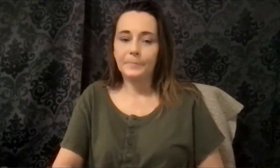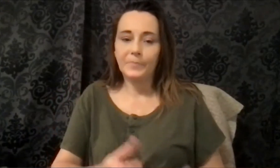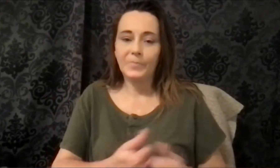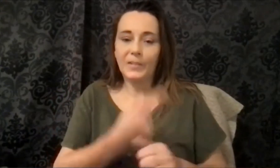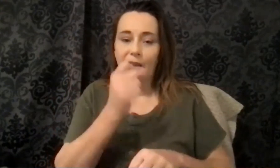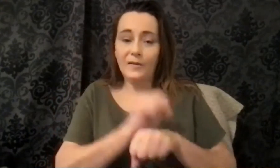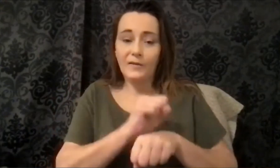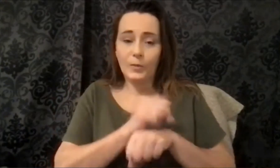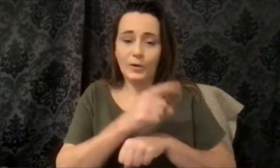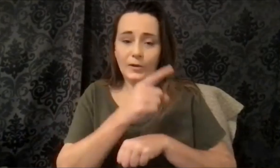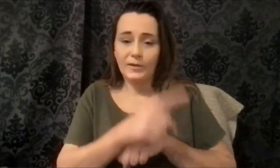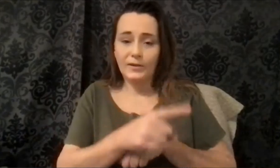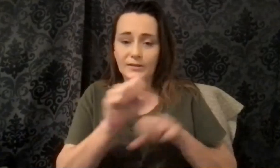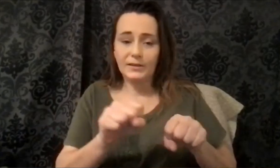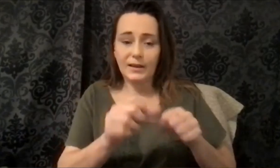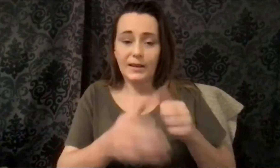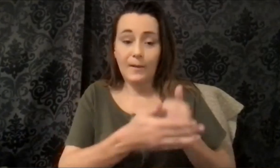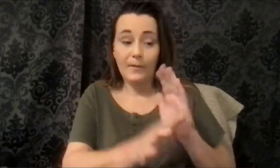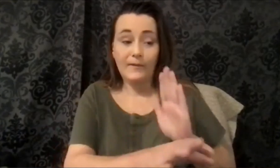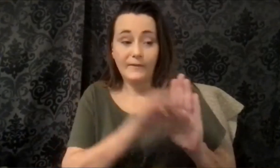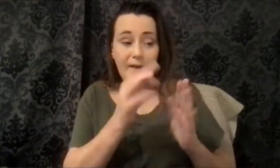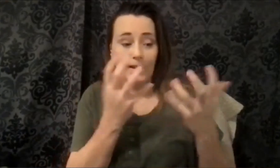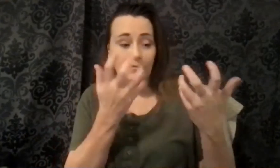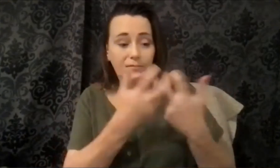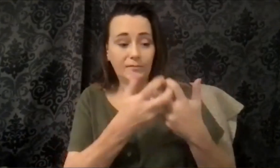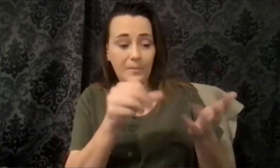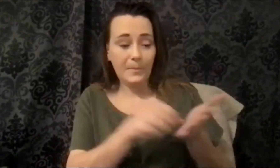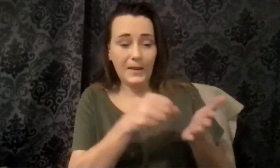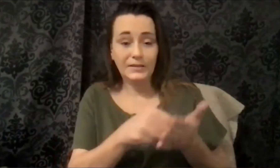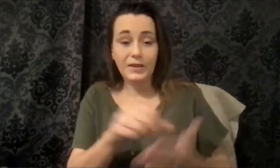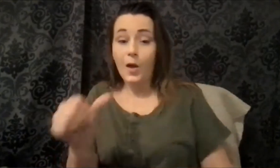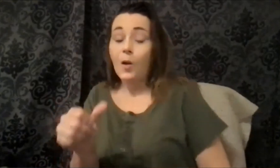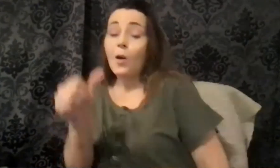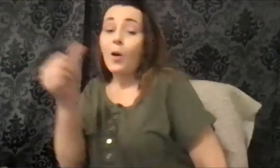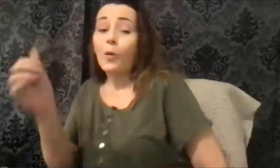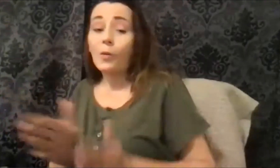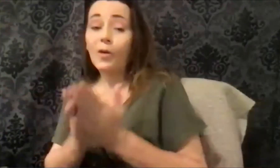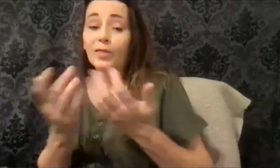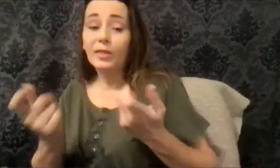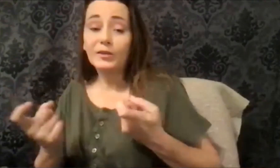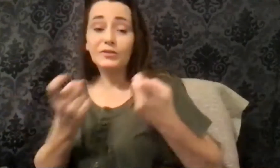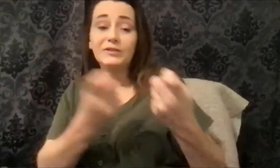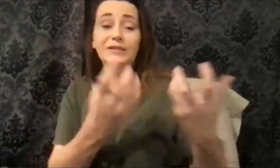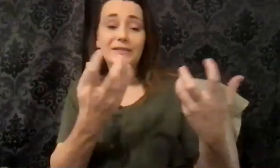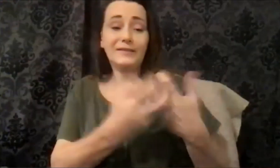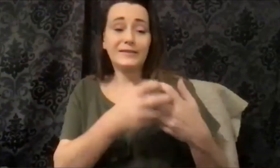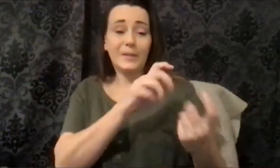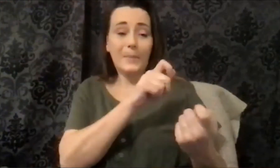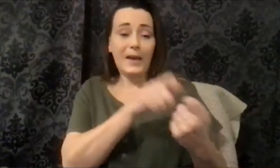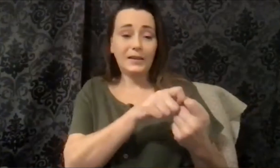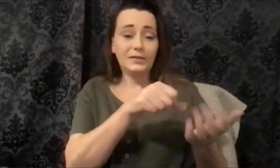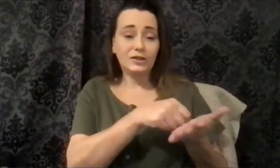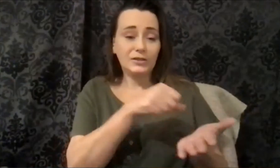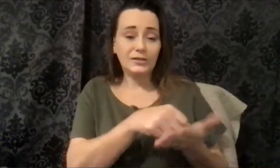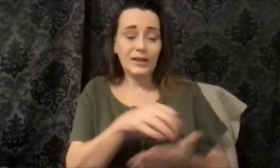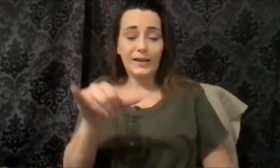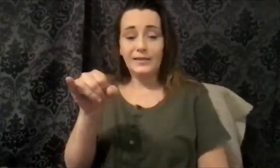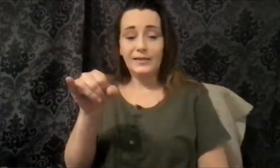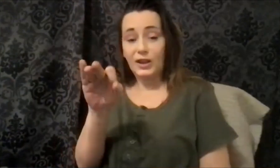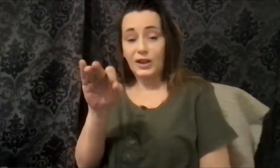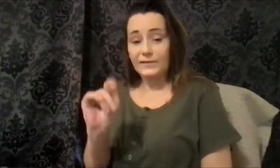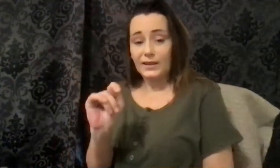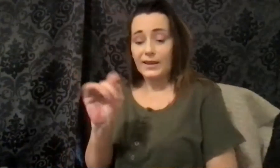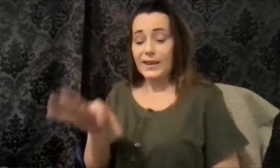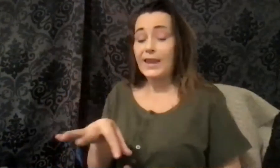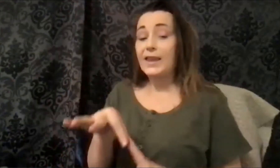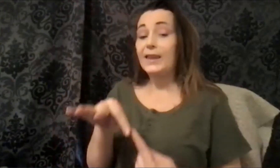corresponding pages, because all of our other literature gives you the corresponding pages to just for today, except for the new